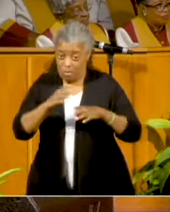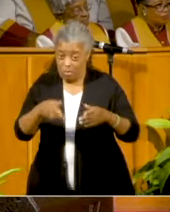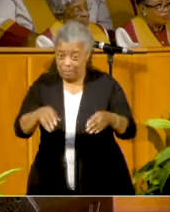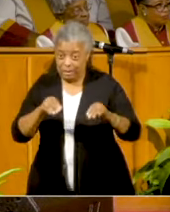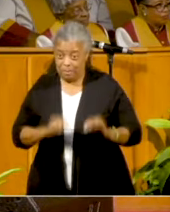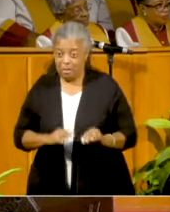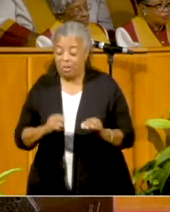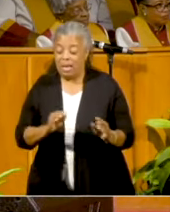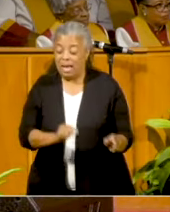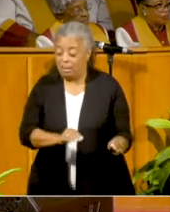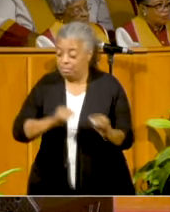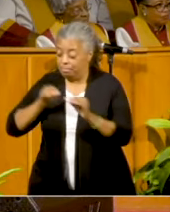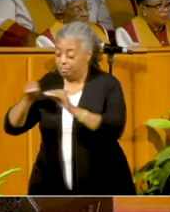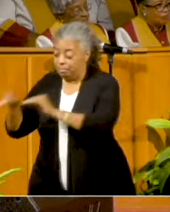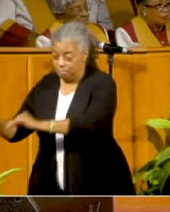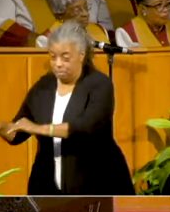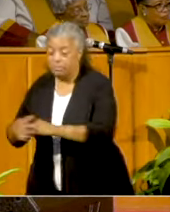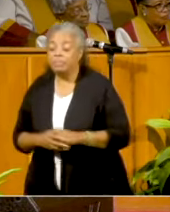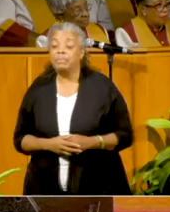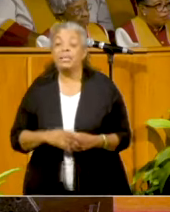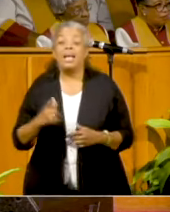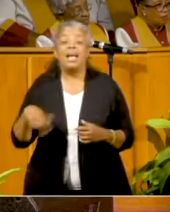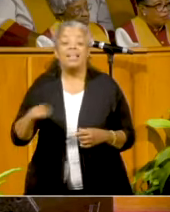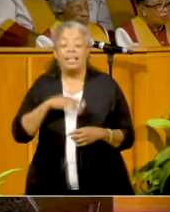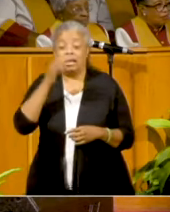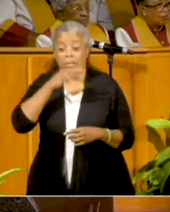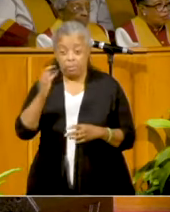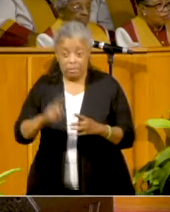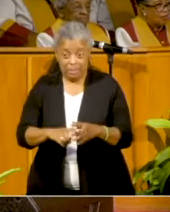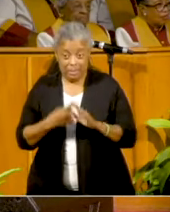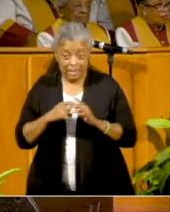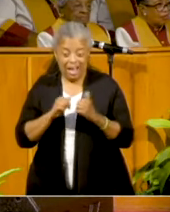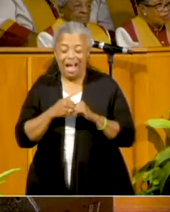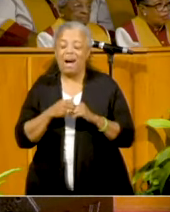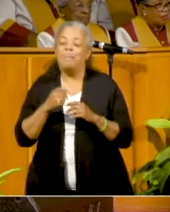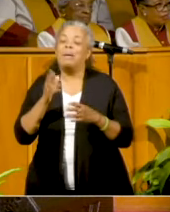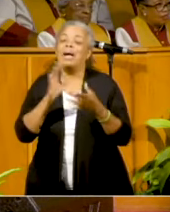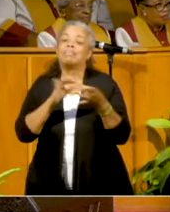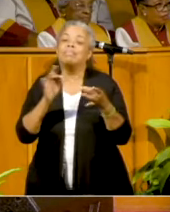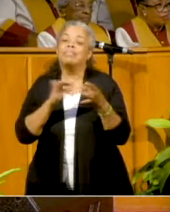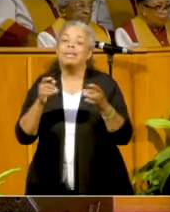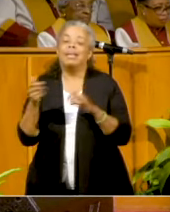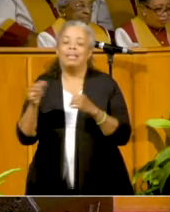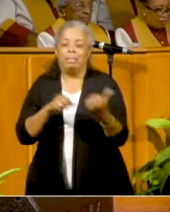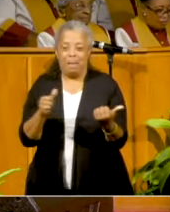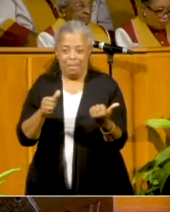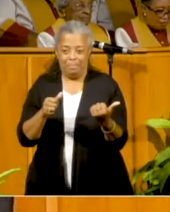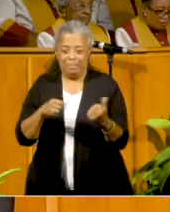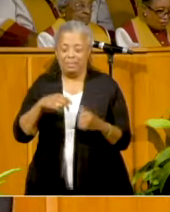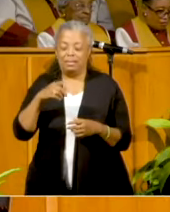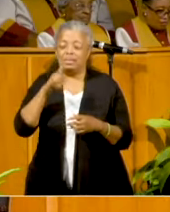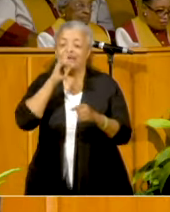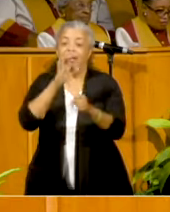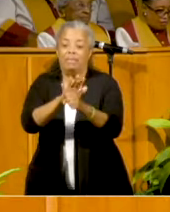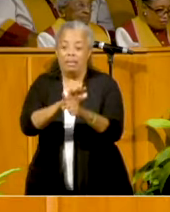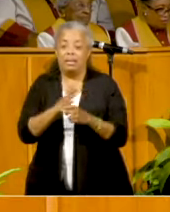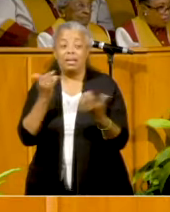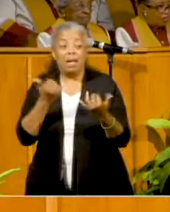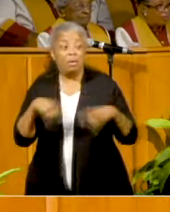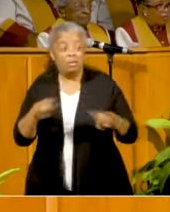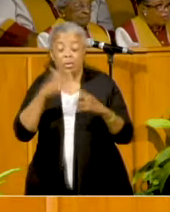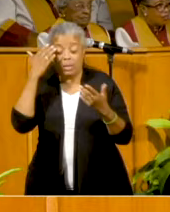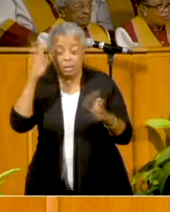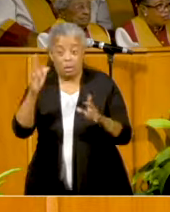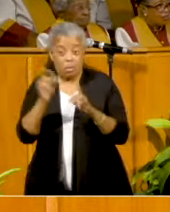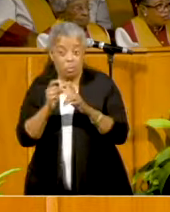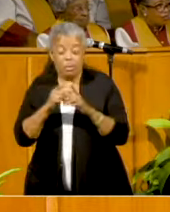and lay them off to the side. And then communion began by reciting the Baptist covenant. Now, if you didn't